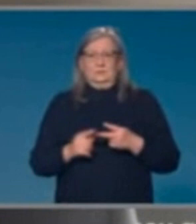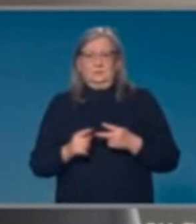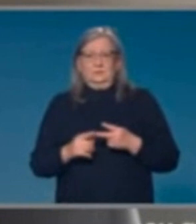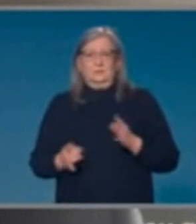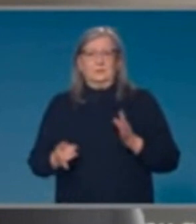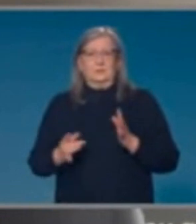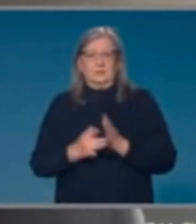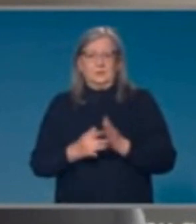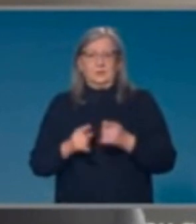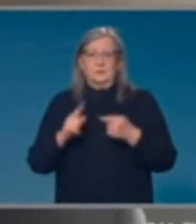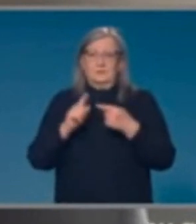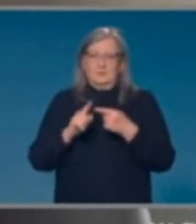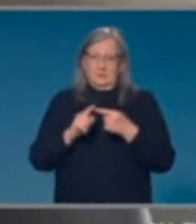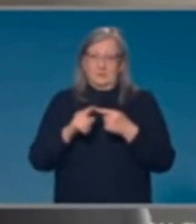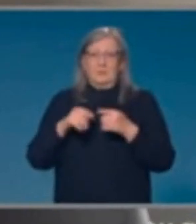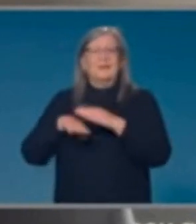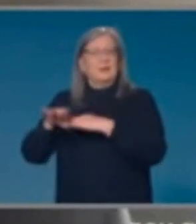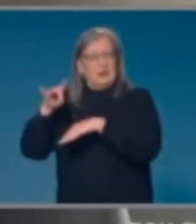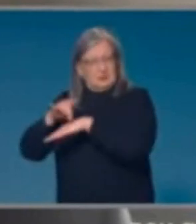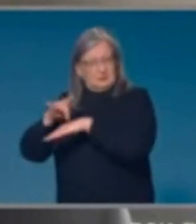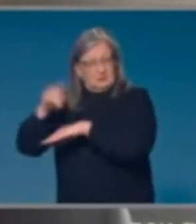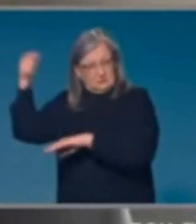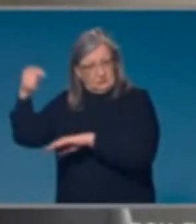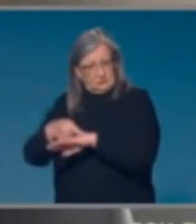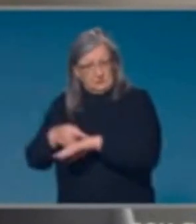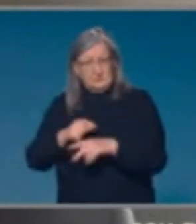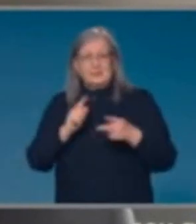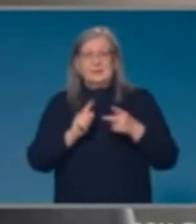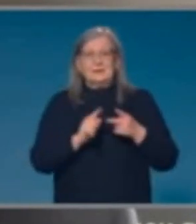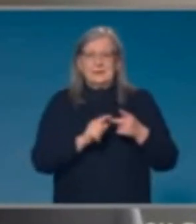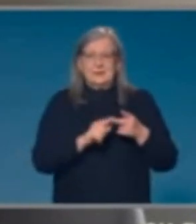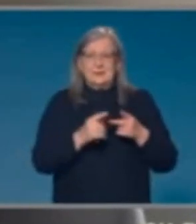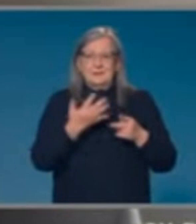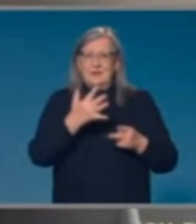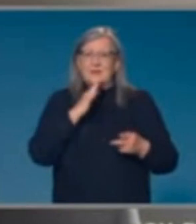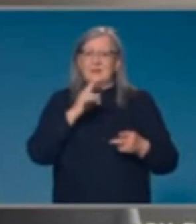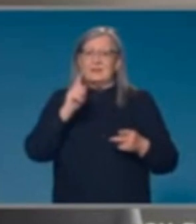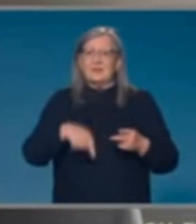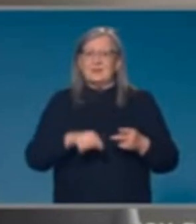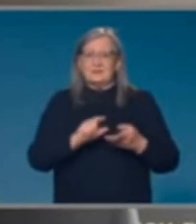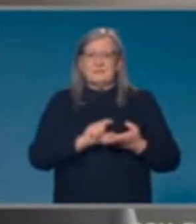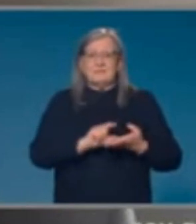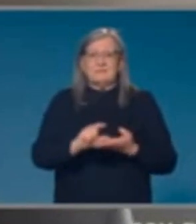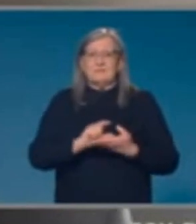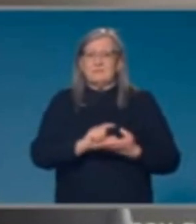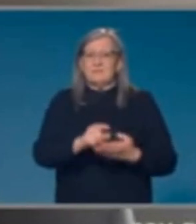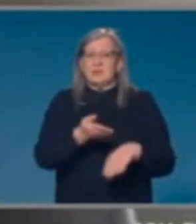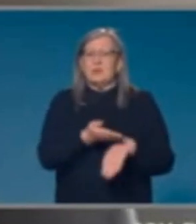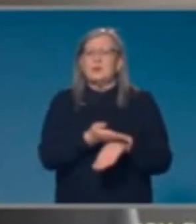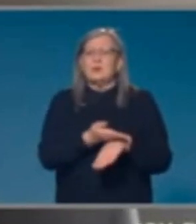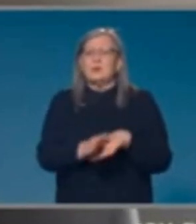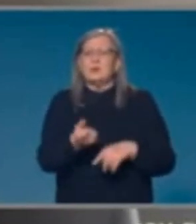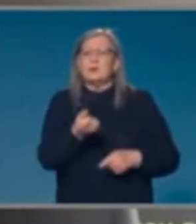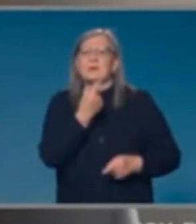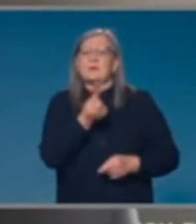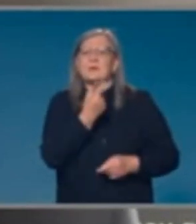a hospital-based treatment. The second, 500,000 units of Pfizer's new oral antiviral, which can